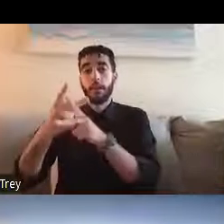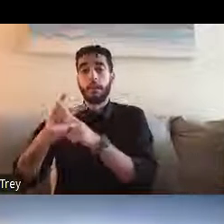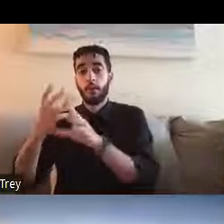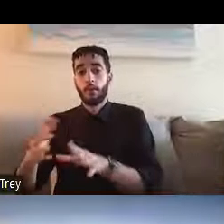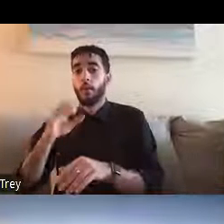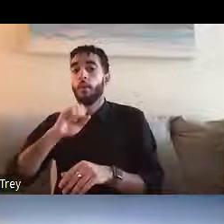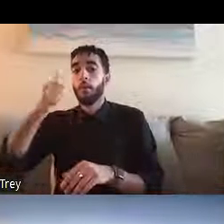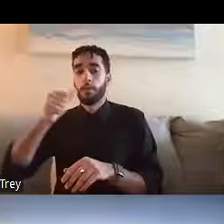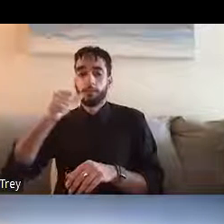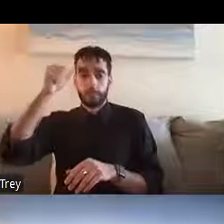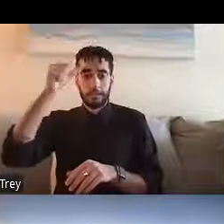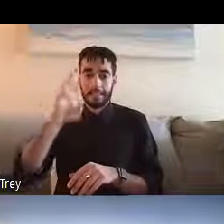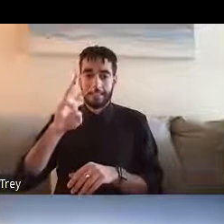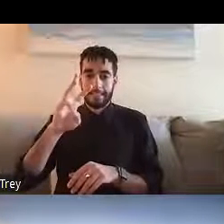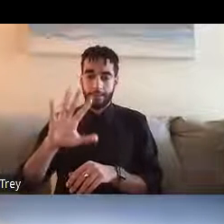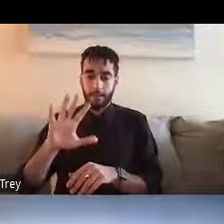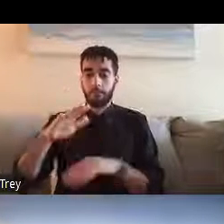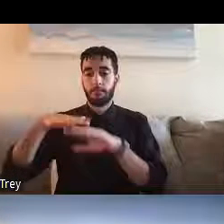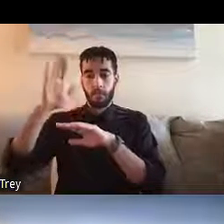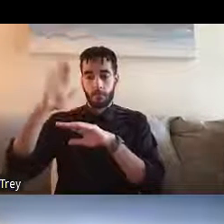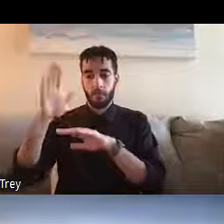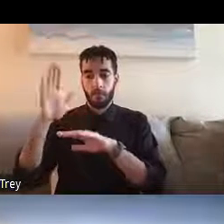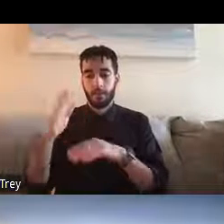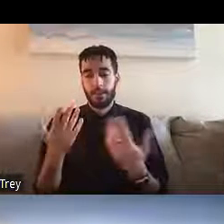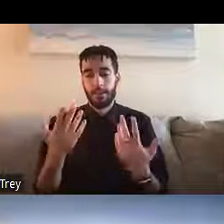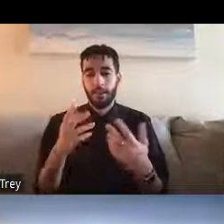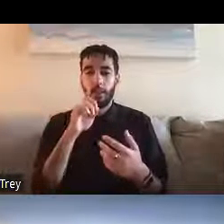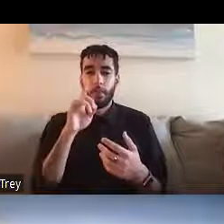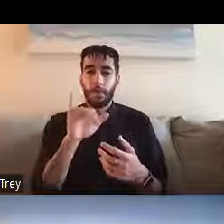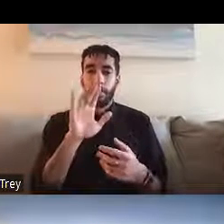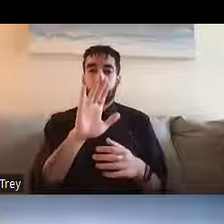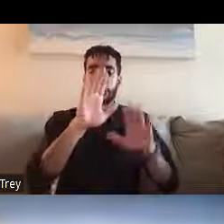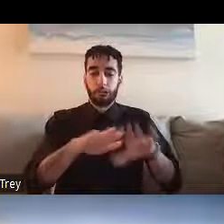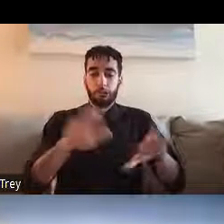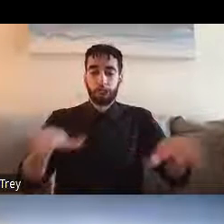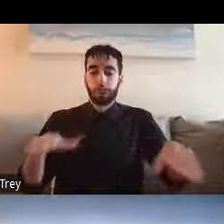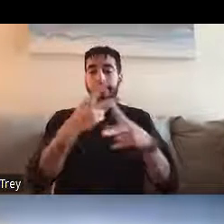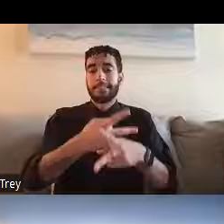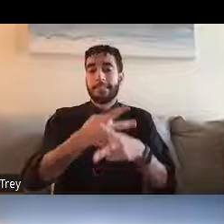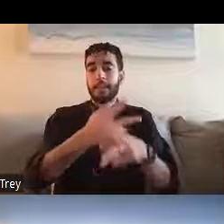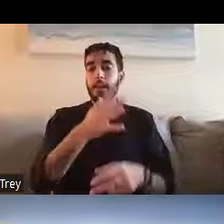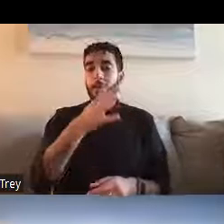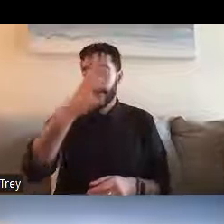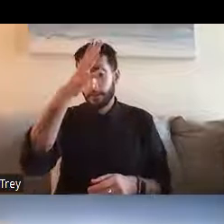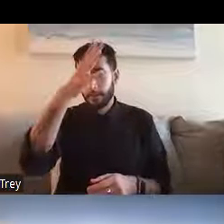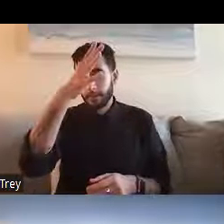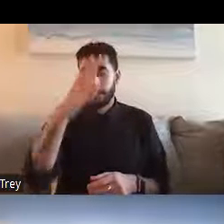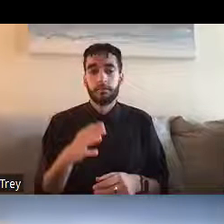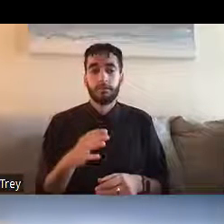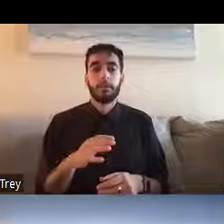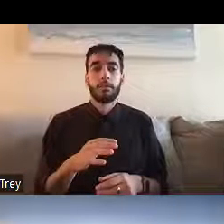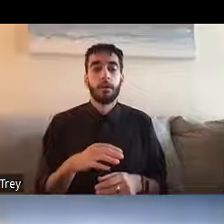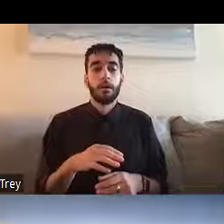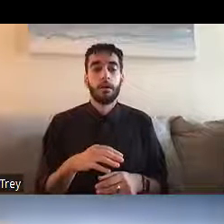adults, 65 or above. So this is probably reflecting children taking care of their parents. In terms of gender, more of the caregivers are